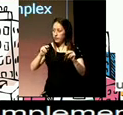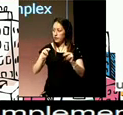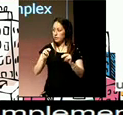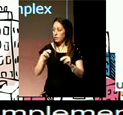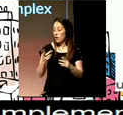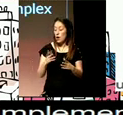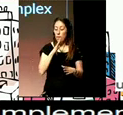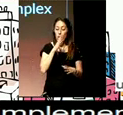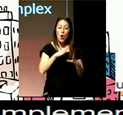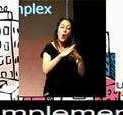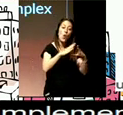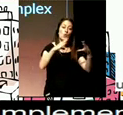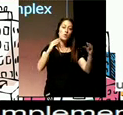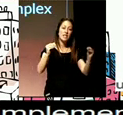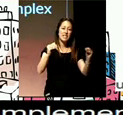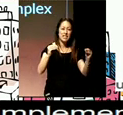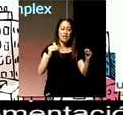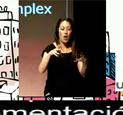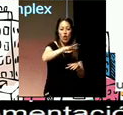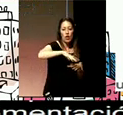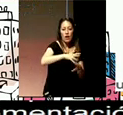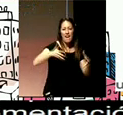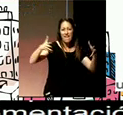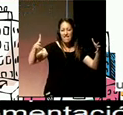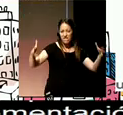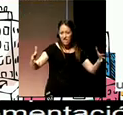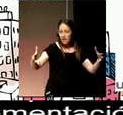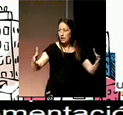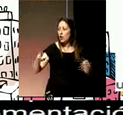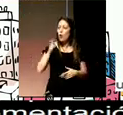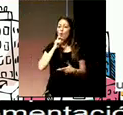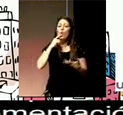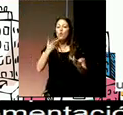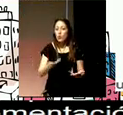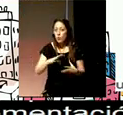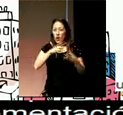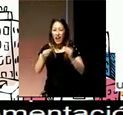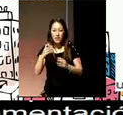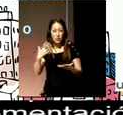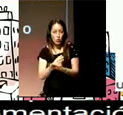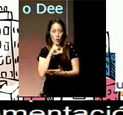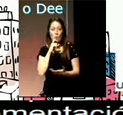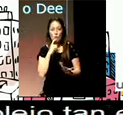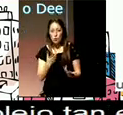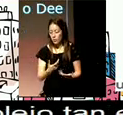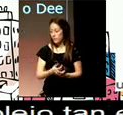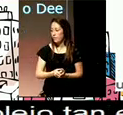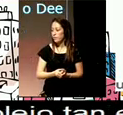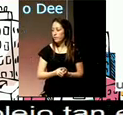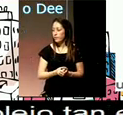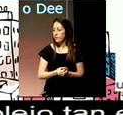done by a private body. The first most important thing was that there was corporate